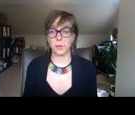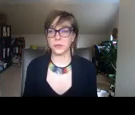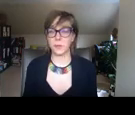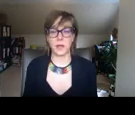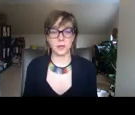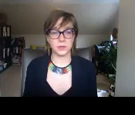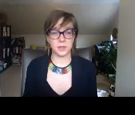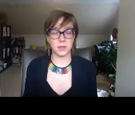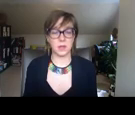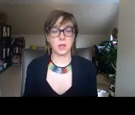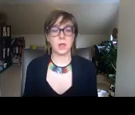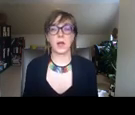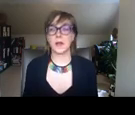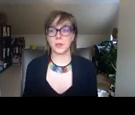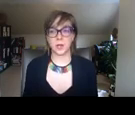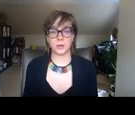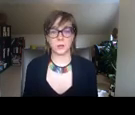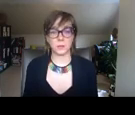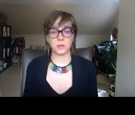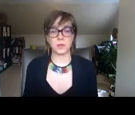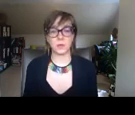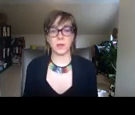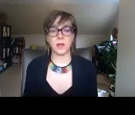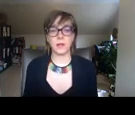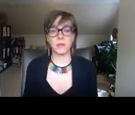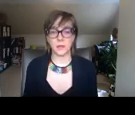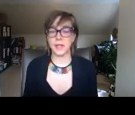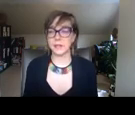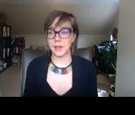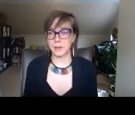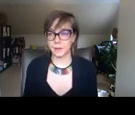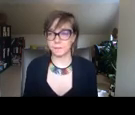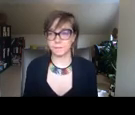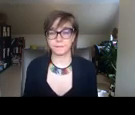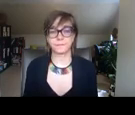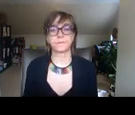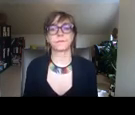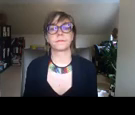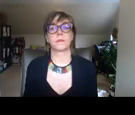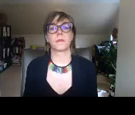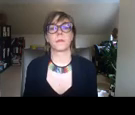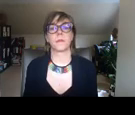phone interpreters from an agency. Another challenge for this person is remaining healthy and sane.